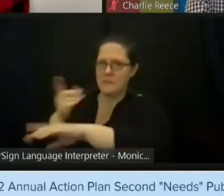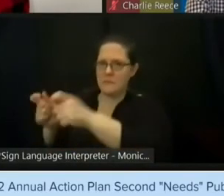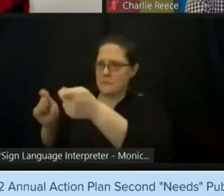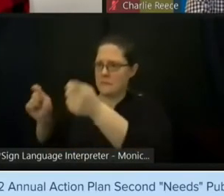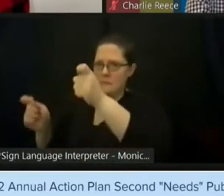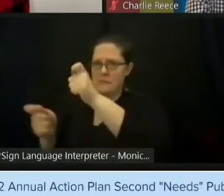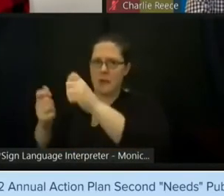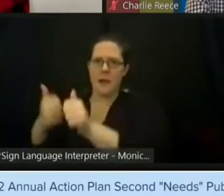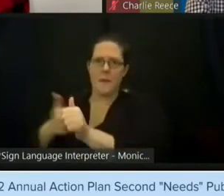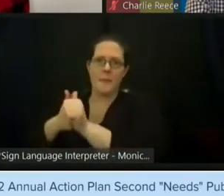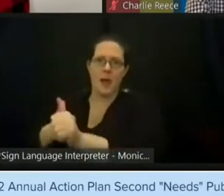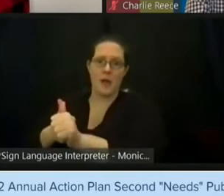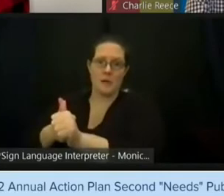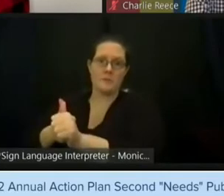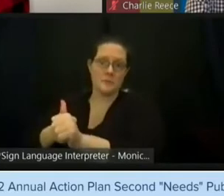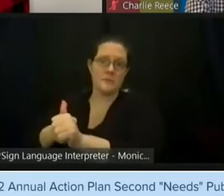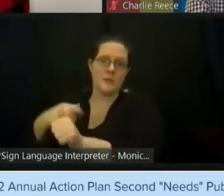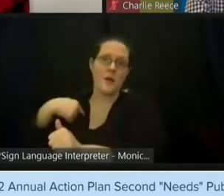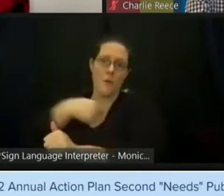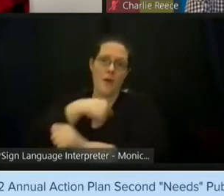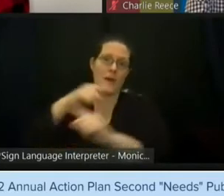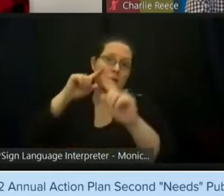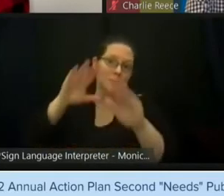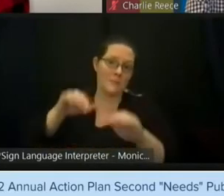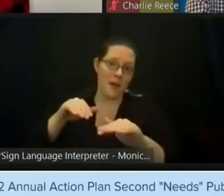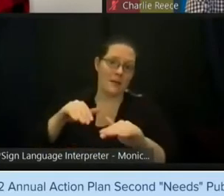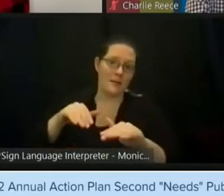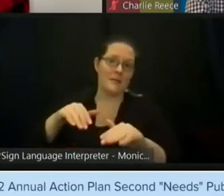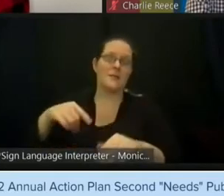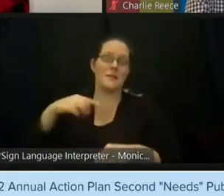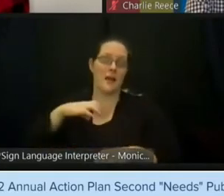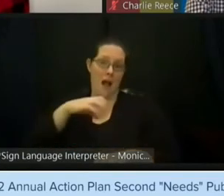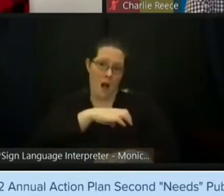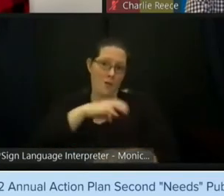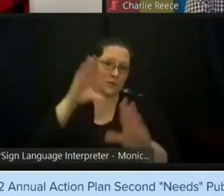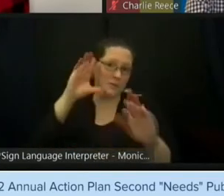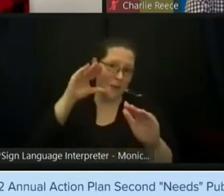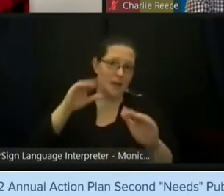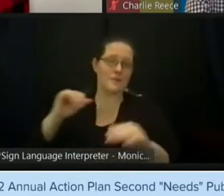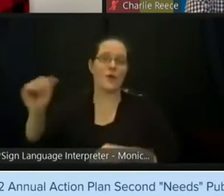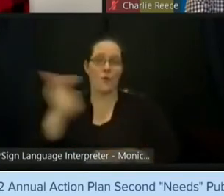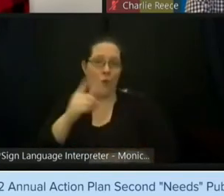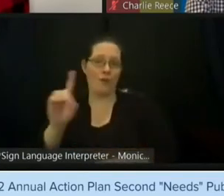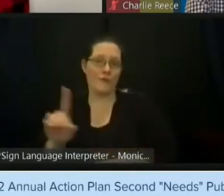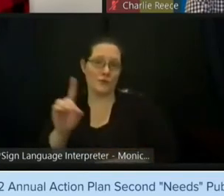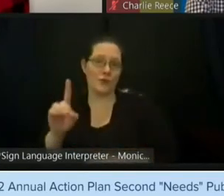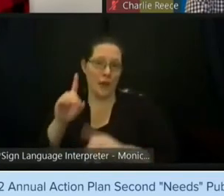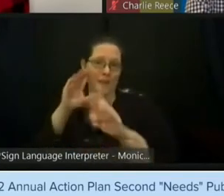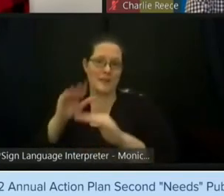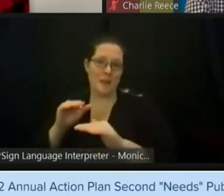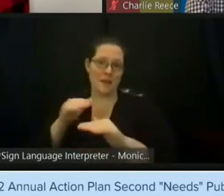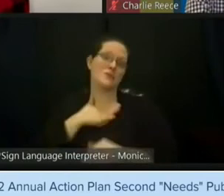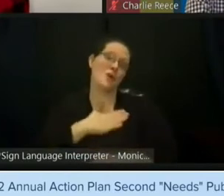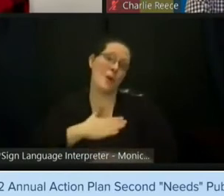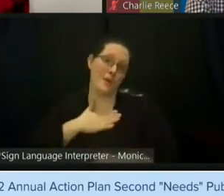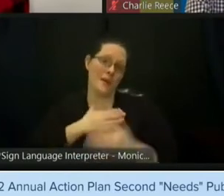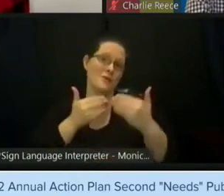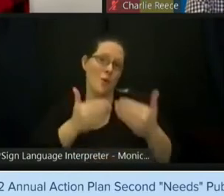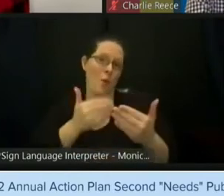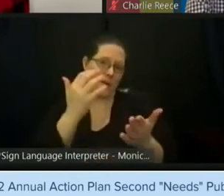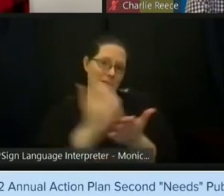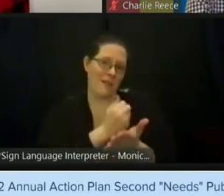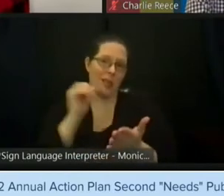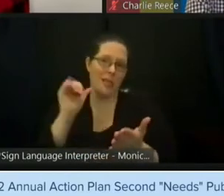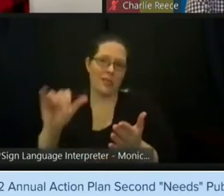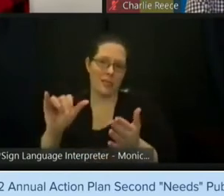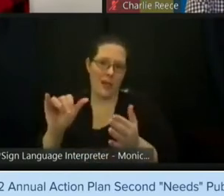all expect and everyone in Durham expects. And so please avail yourself of that. And I would also advise that if